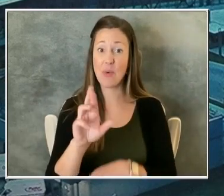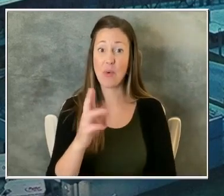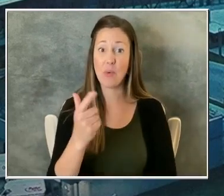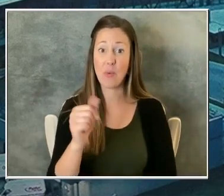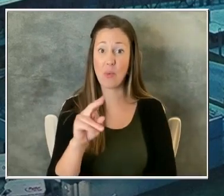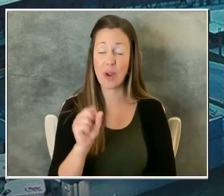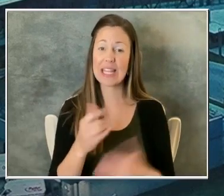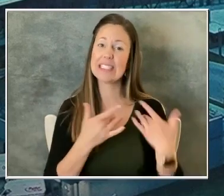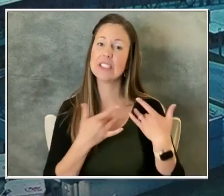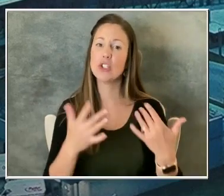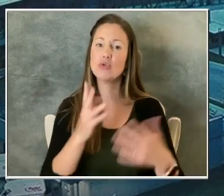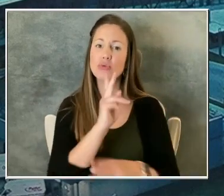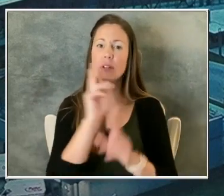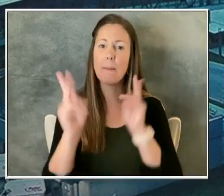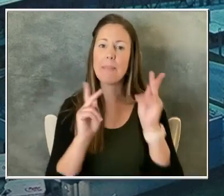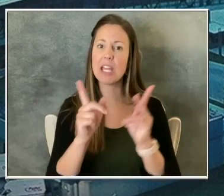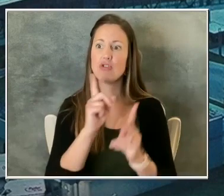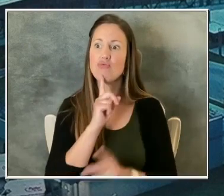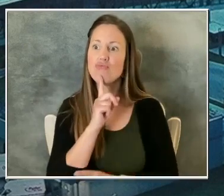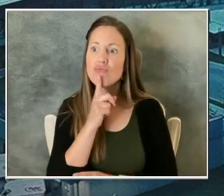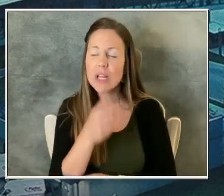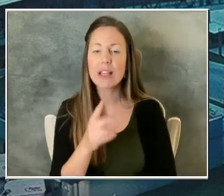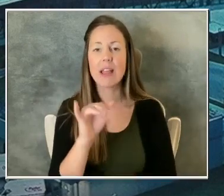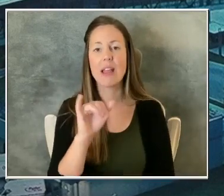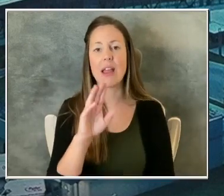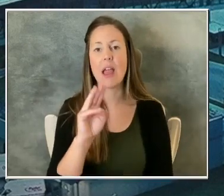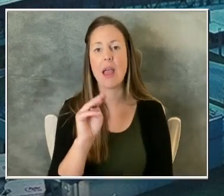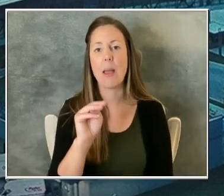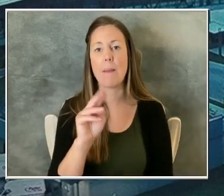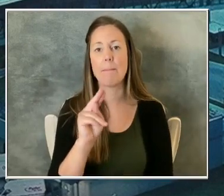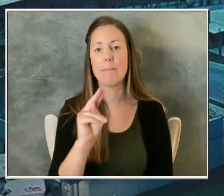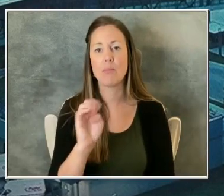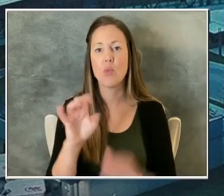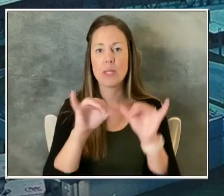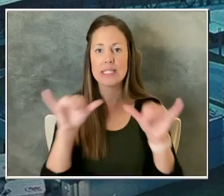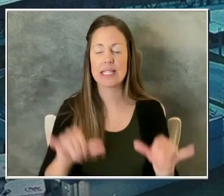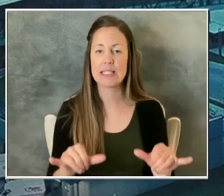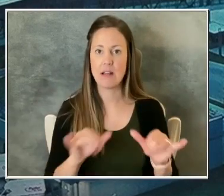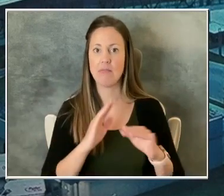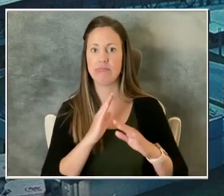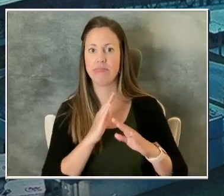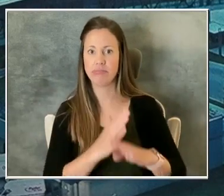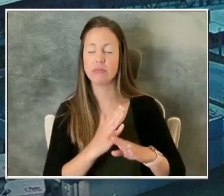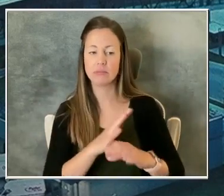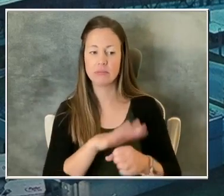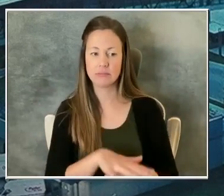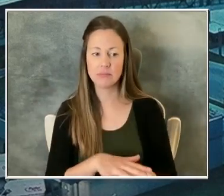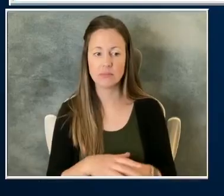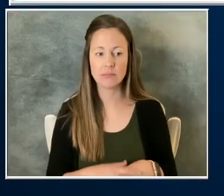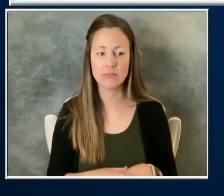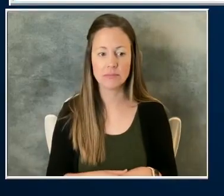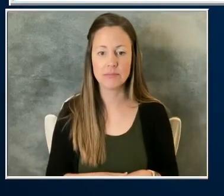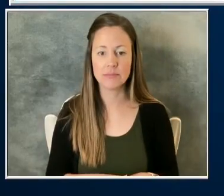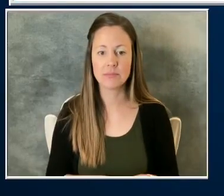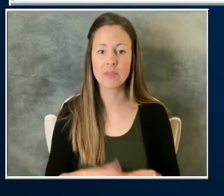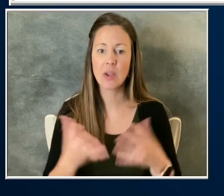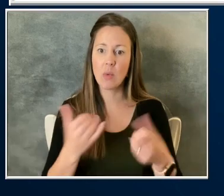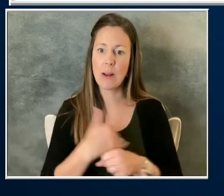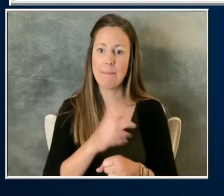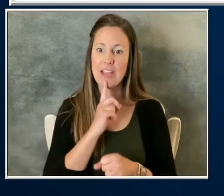very immunosuppressed. So we do care a lot about shingles. We want to make sure you get care for it. And Doc Hawk, long COVID sounds like it's